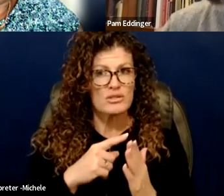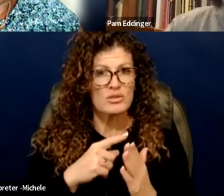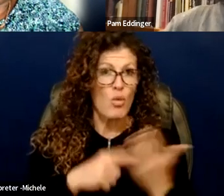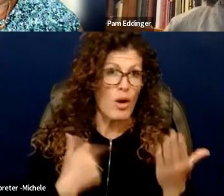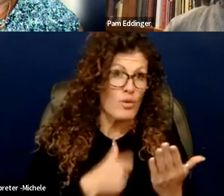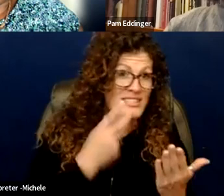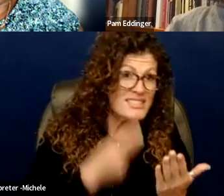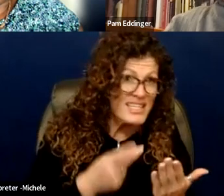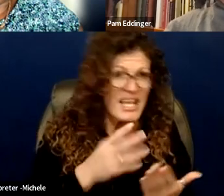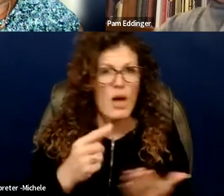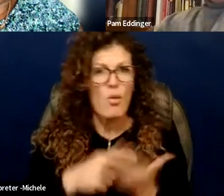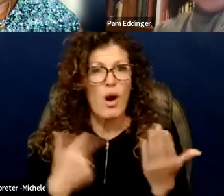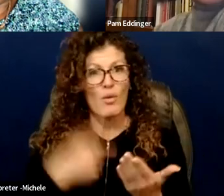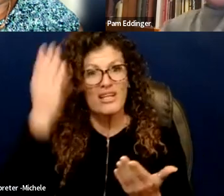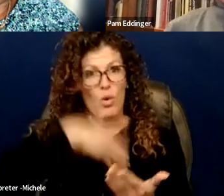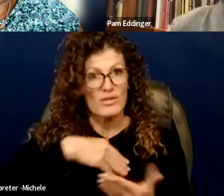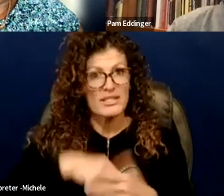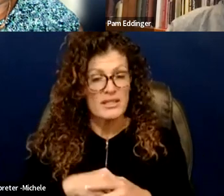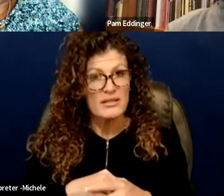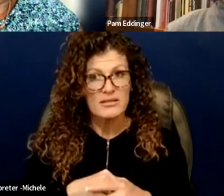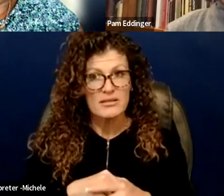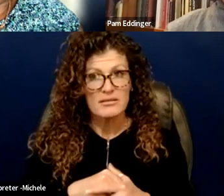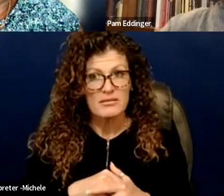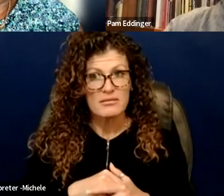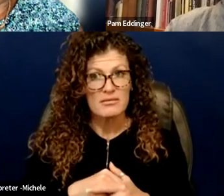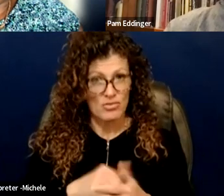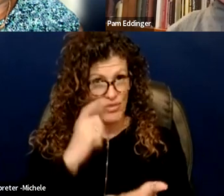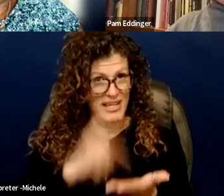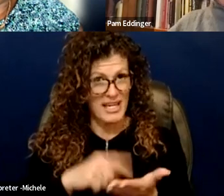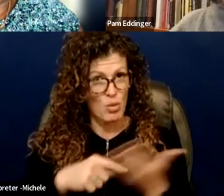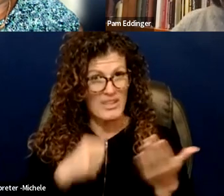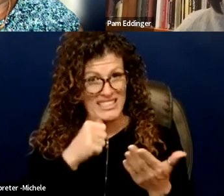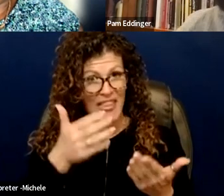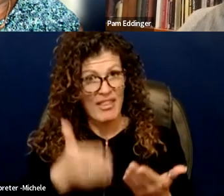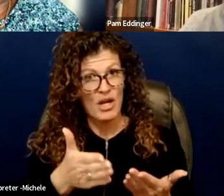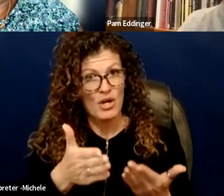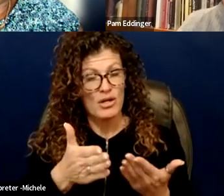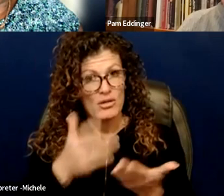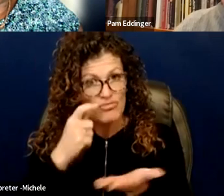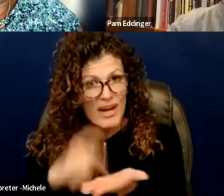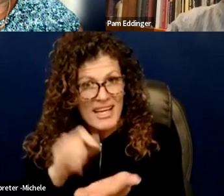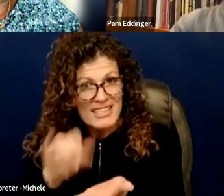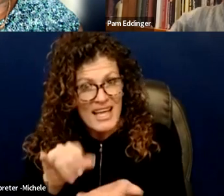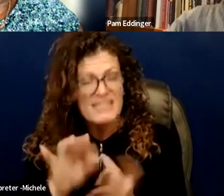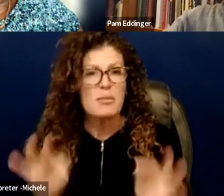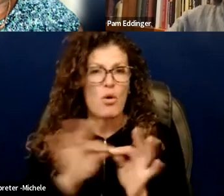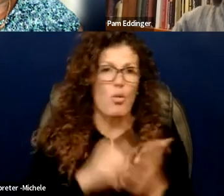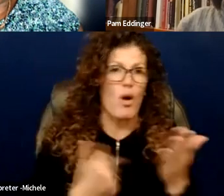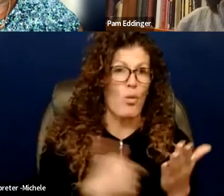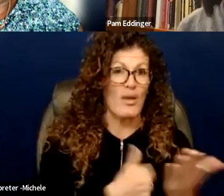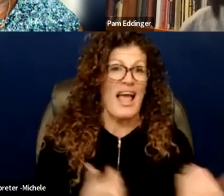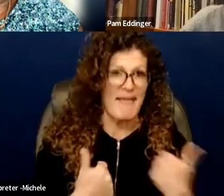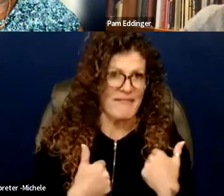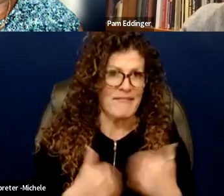seeing, right? So knowing what is not there is as important as what we have at the table. We are getting